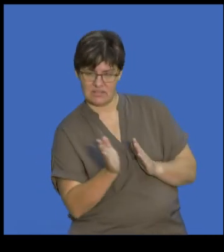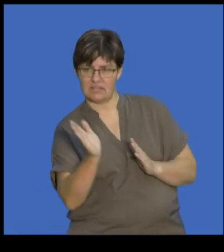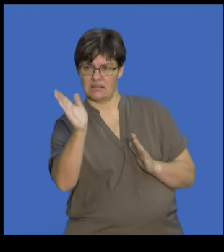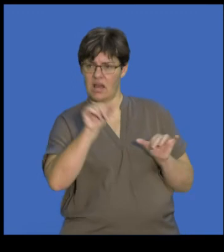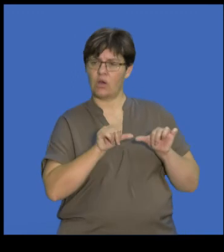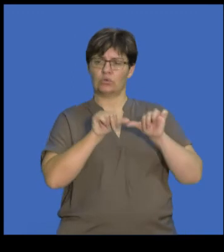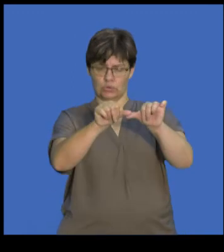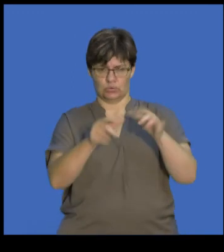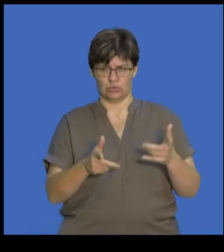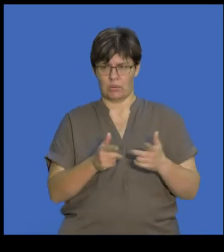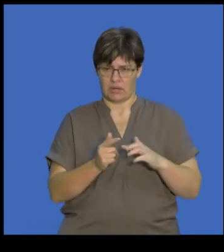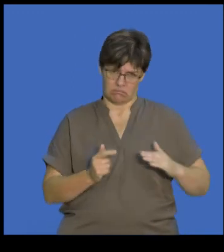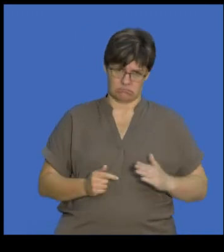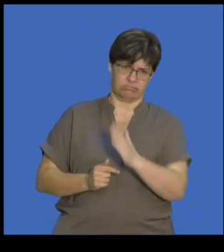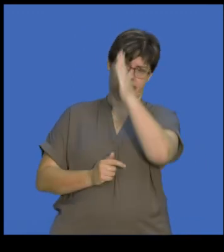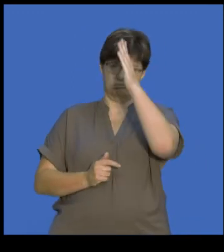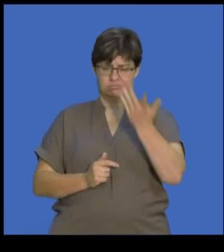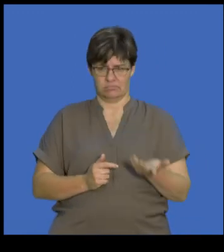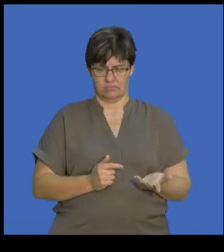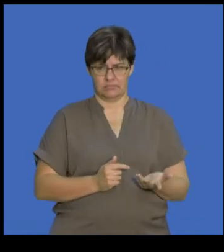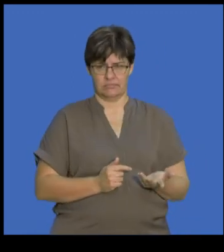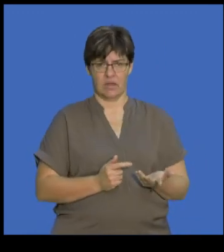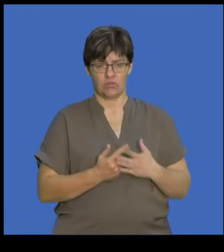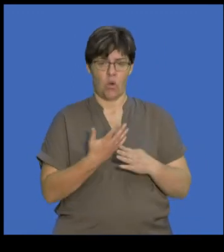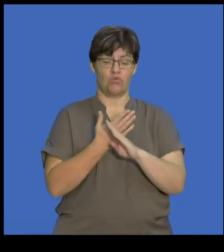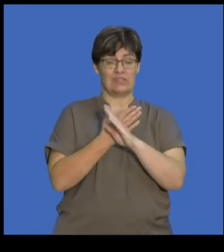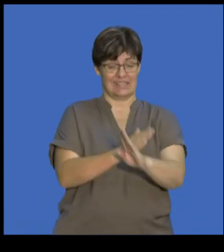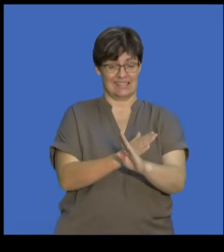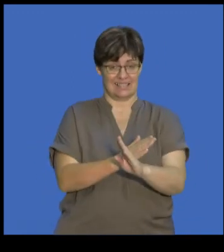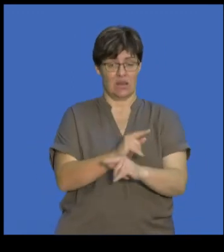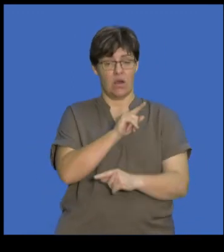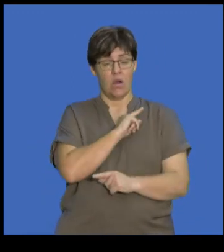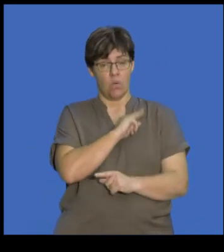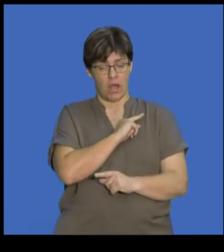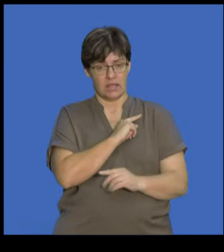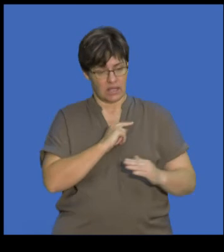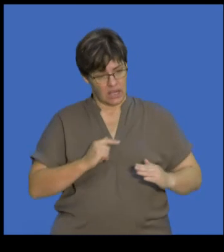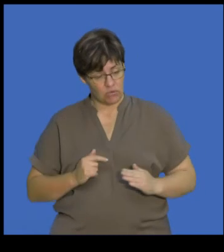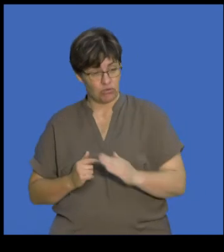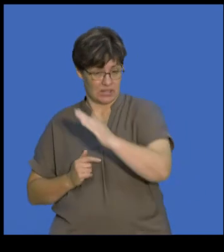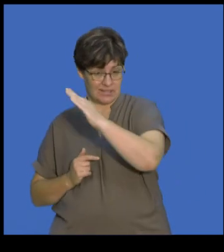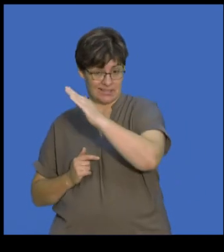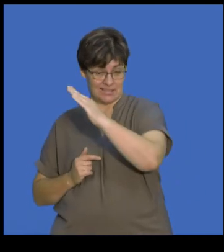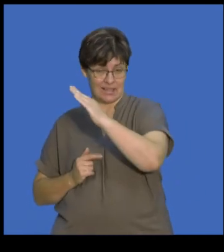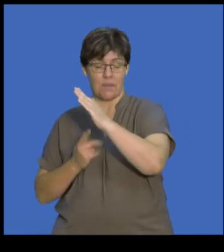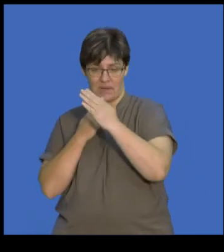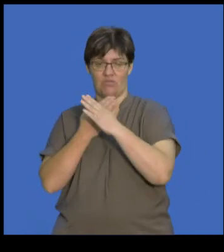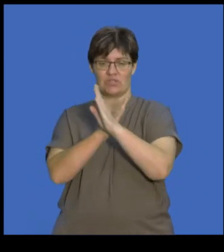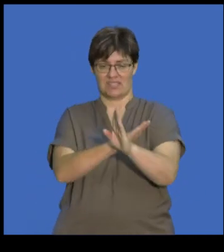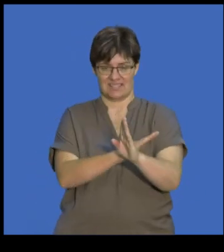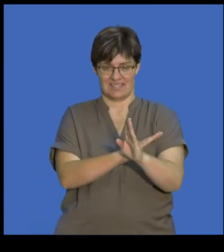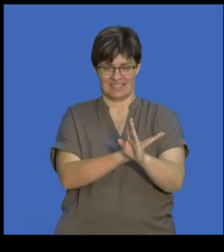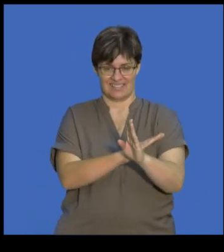So at some point, the resistance, because we said the gradient actually represents the resistance, which is the ratio